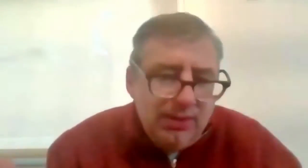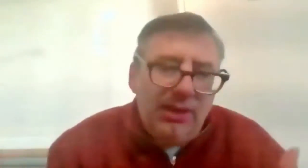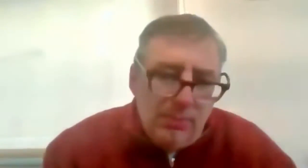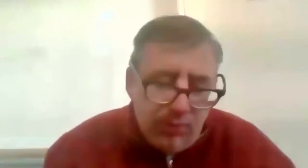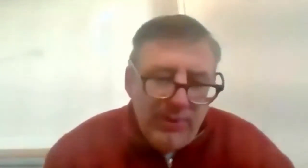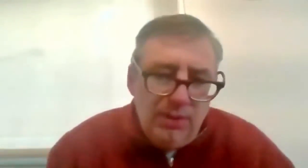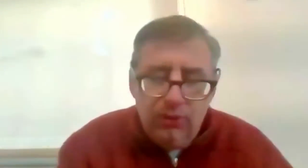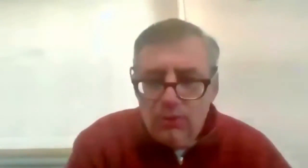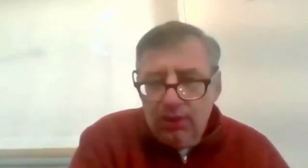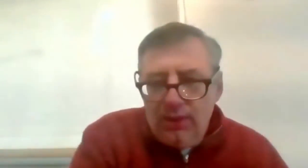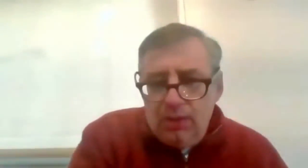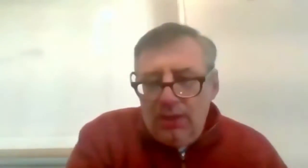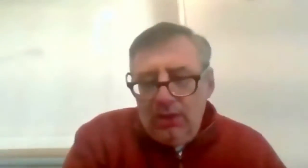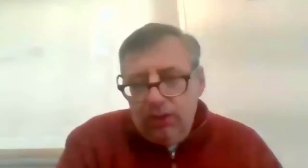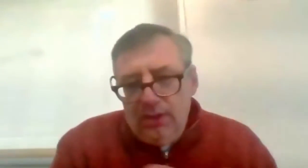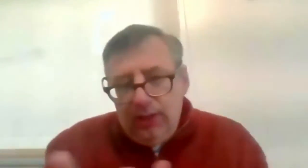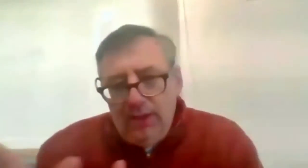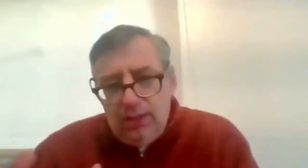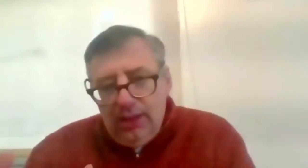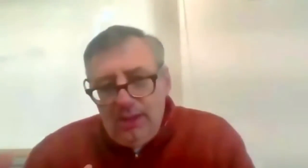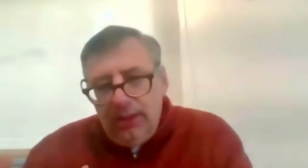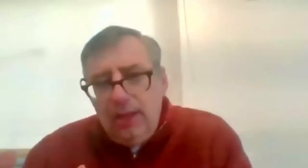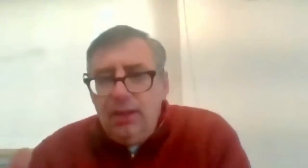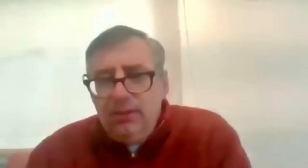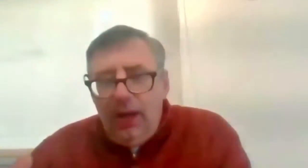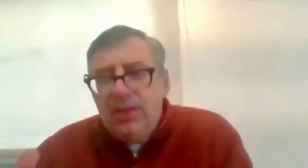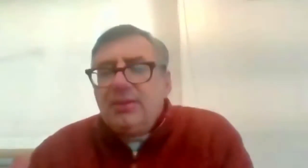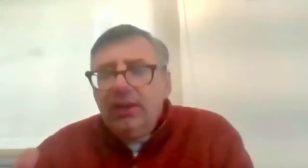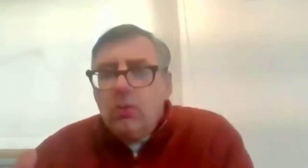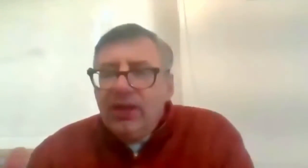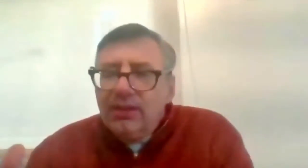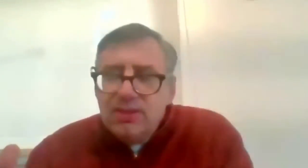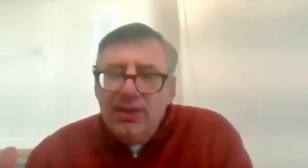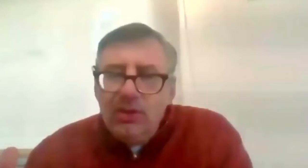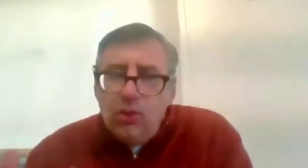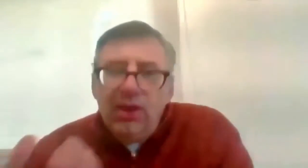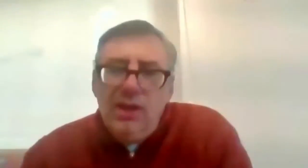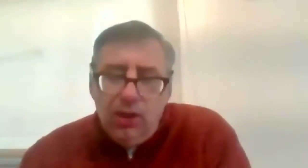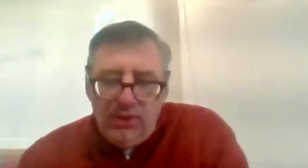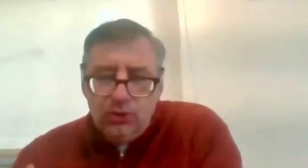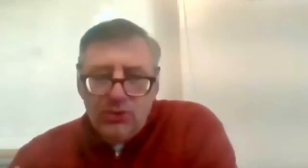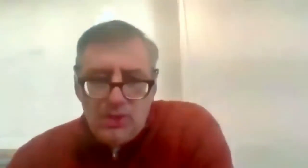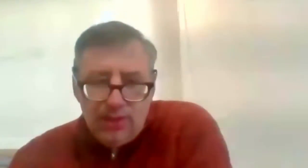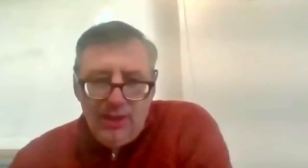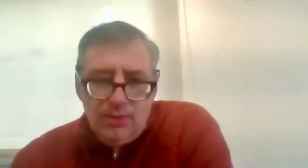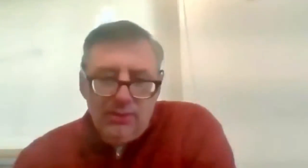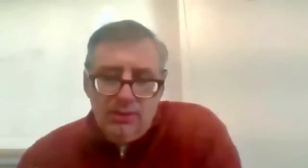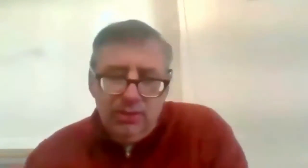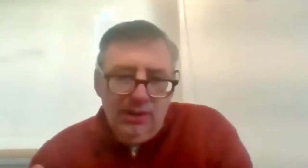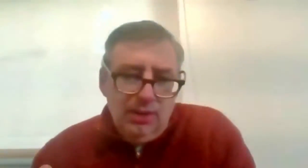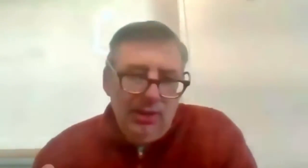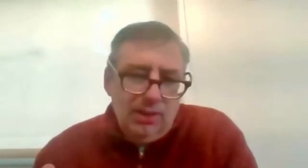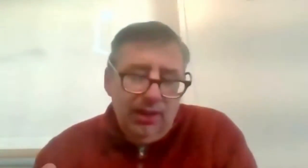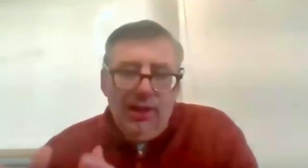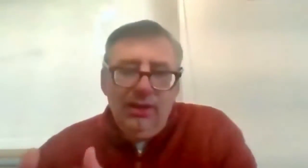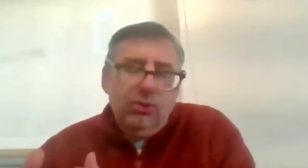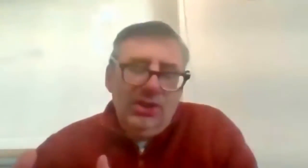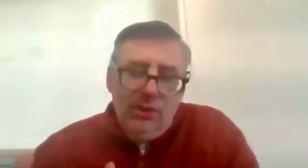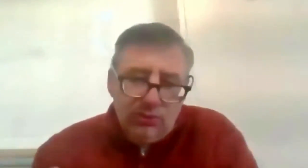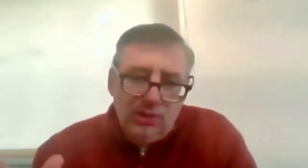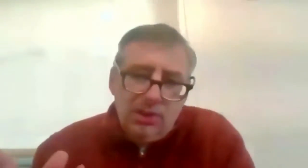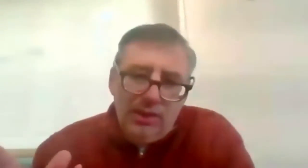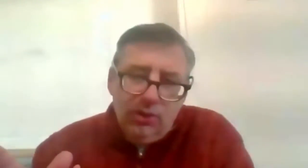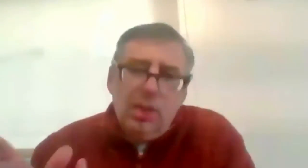This is a time frame where the medical field was extremely important. In 1945,